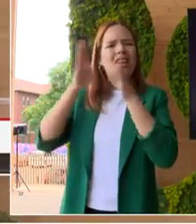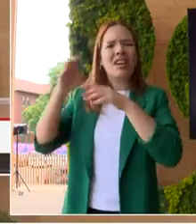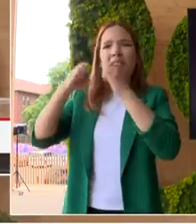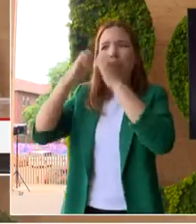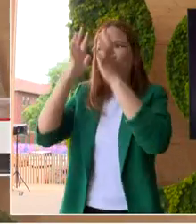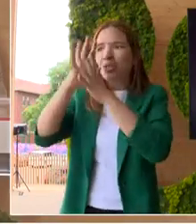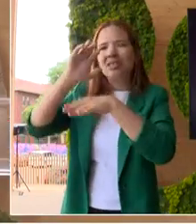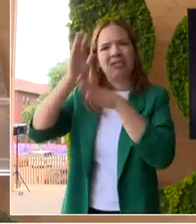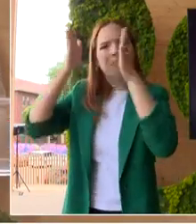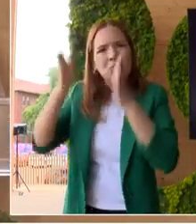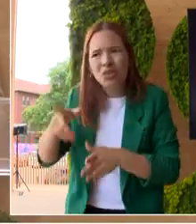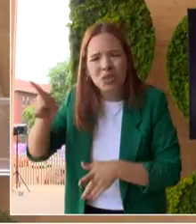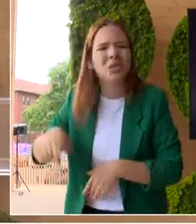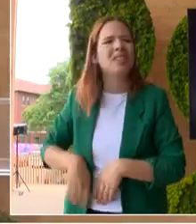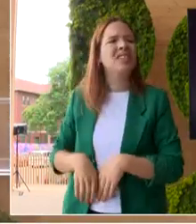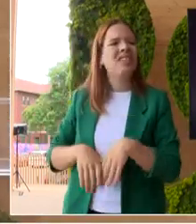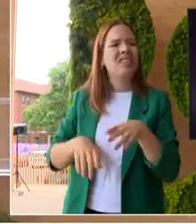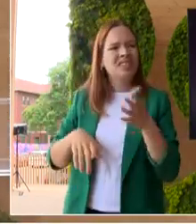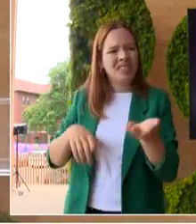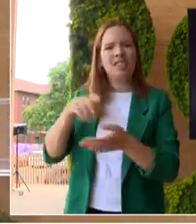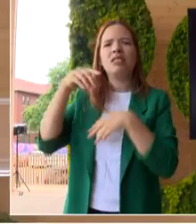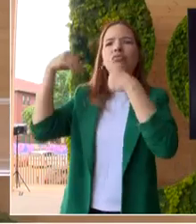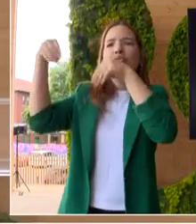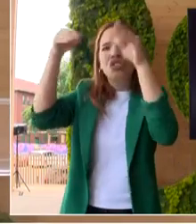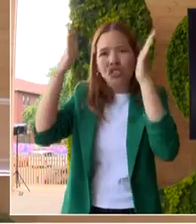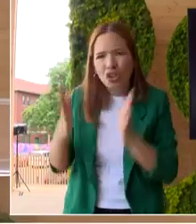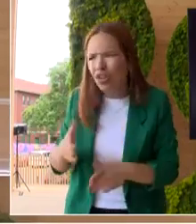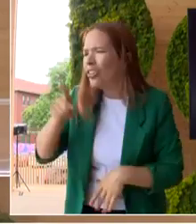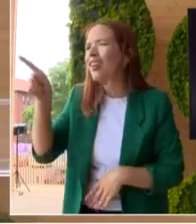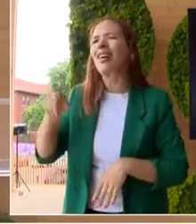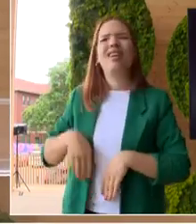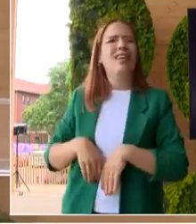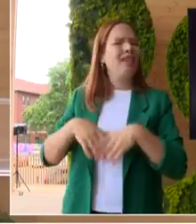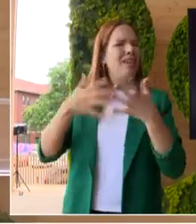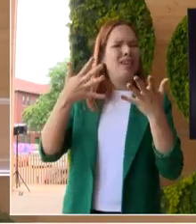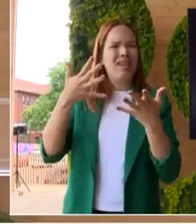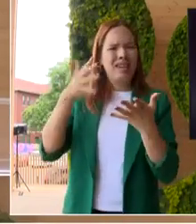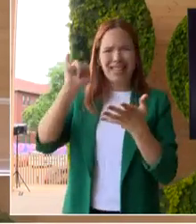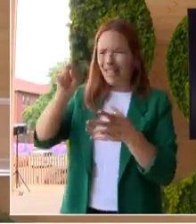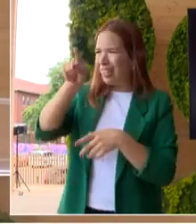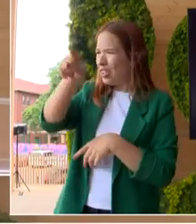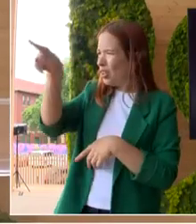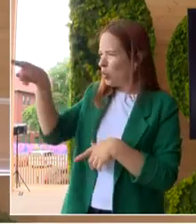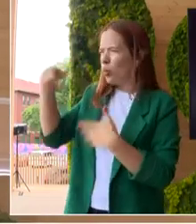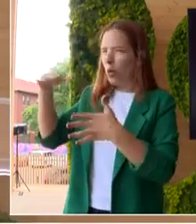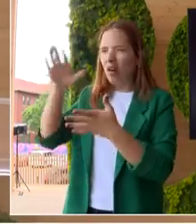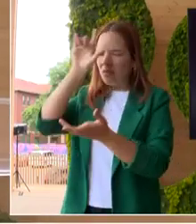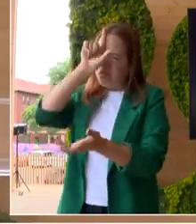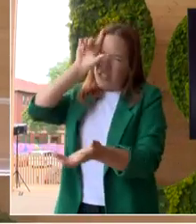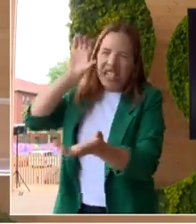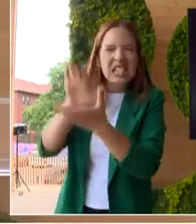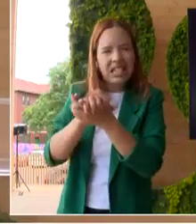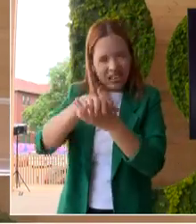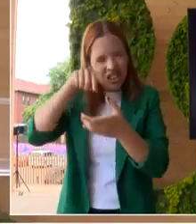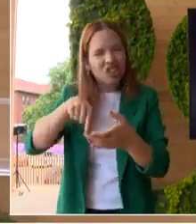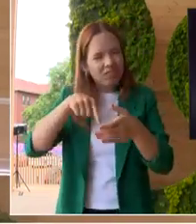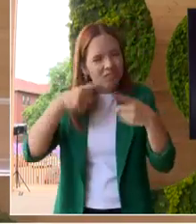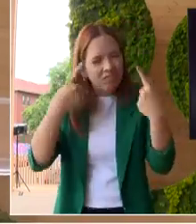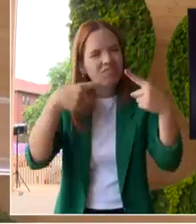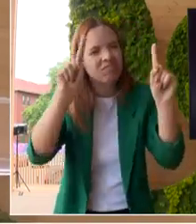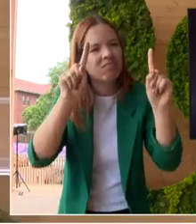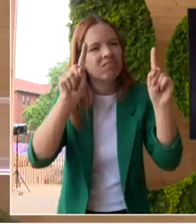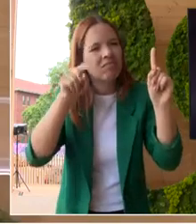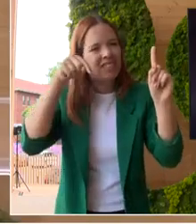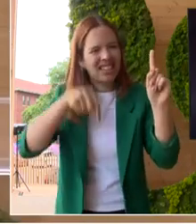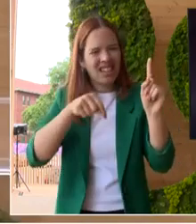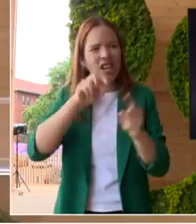and retailers who believed. I want to thank Monica Ray and her team. Give it